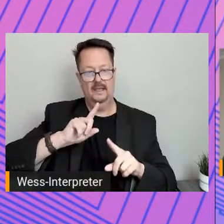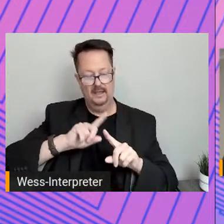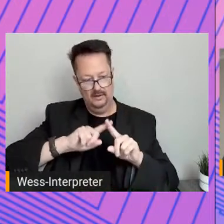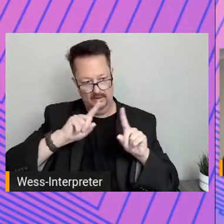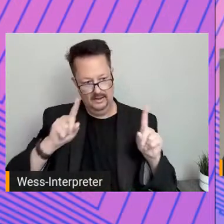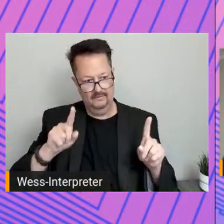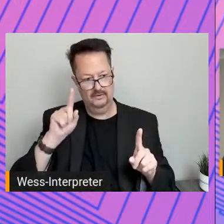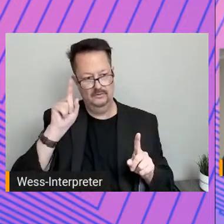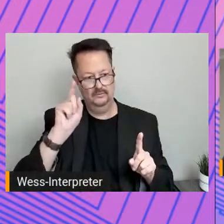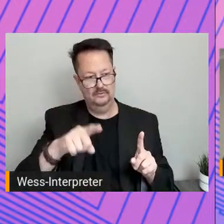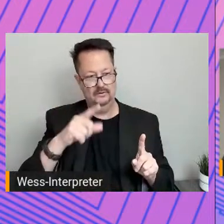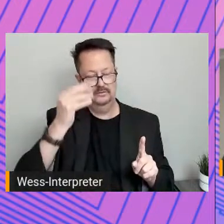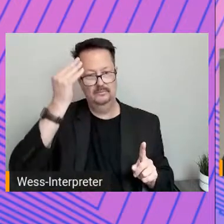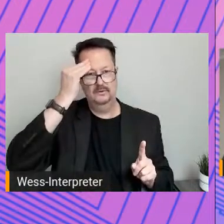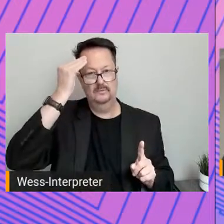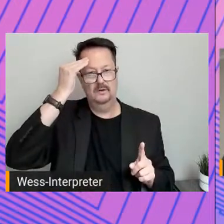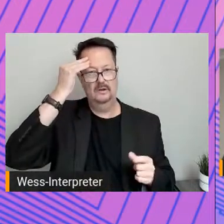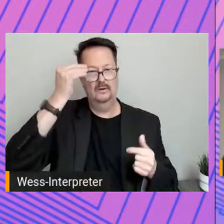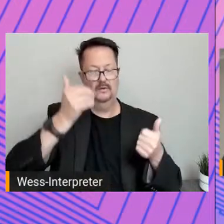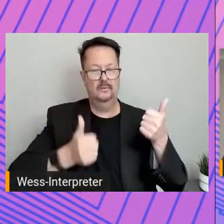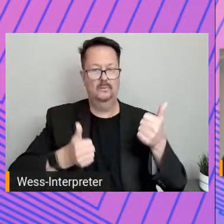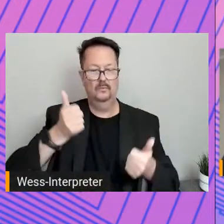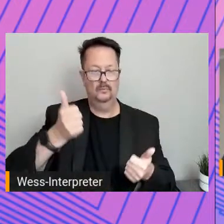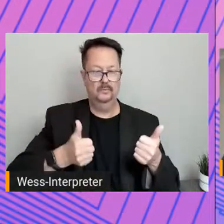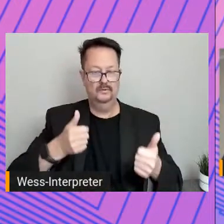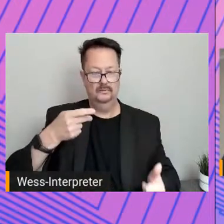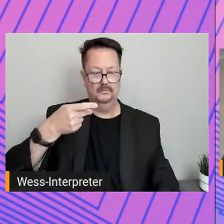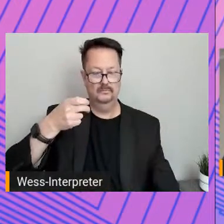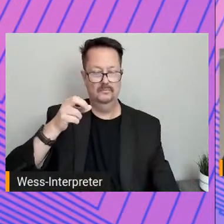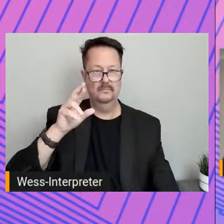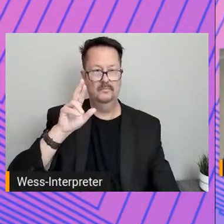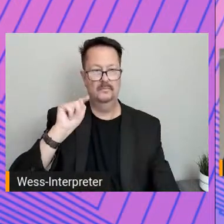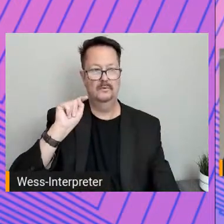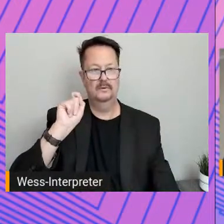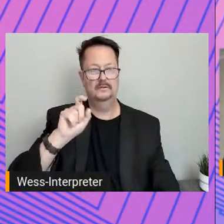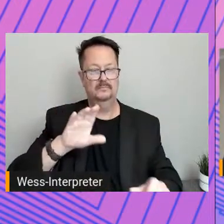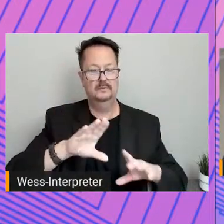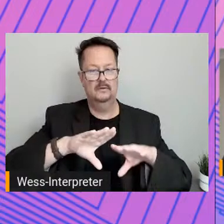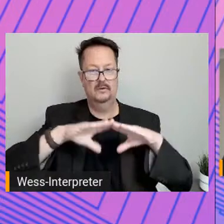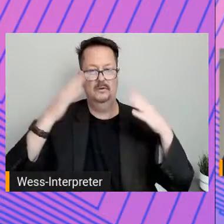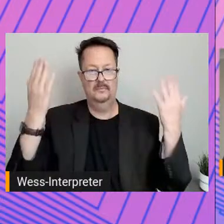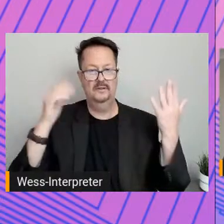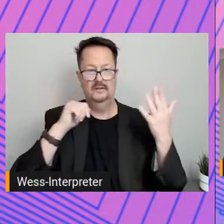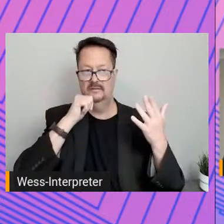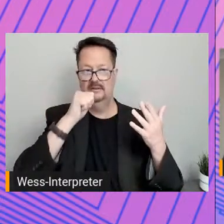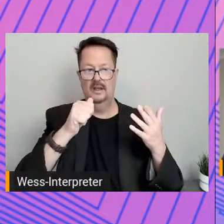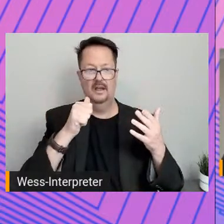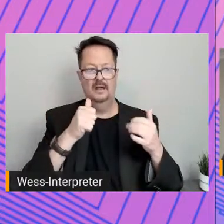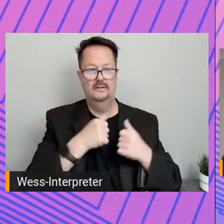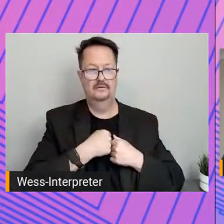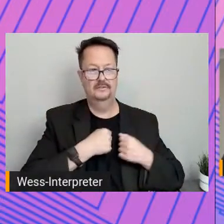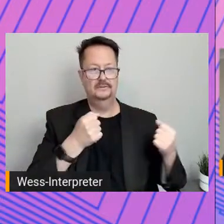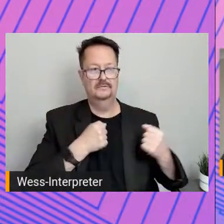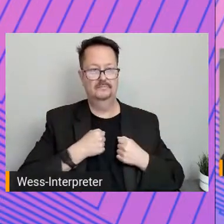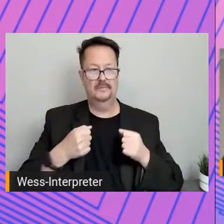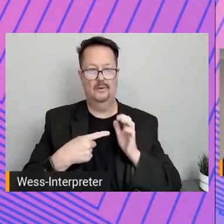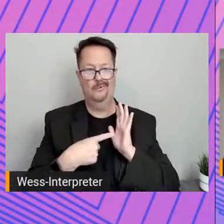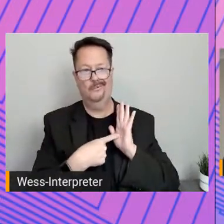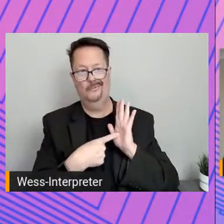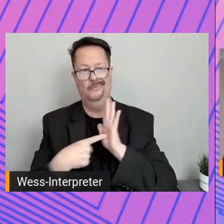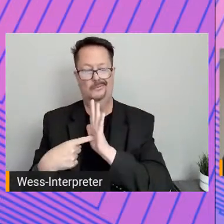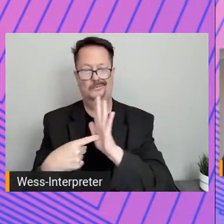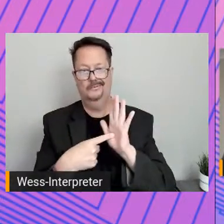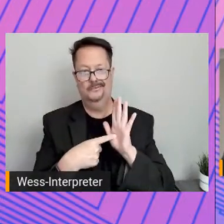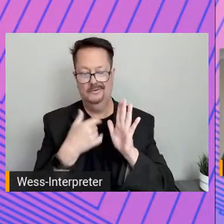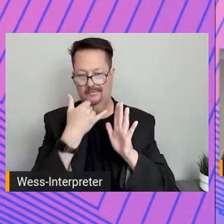be aware of what ports need to be open in order for you to not expose the wrong ports, because all of that could increase the chances